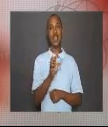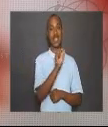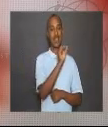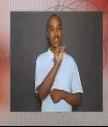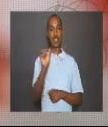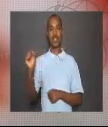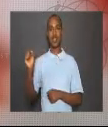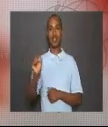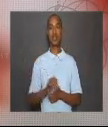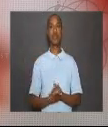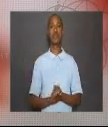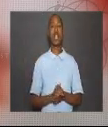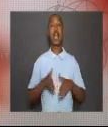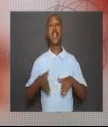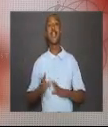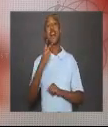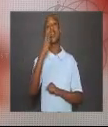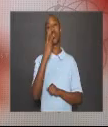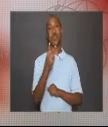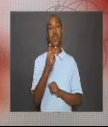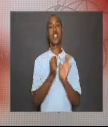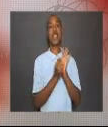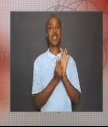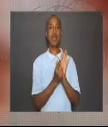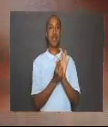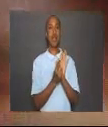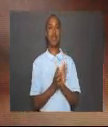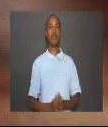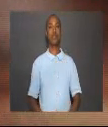dashes. Let us look at an example.